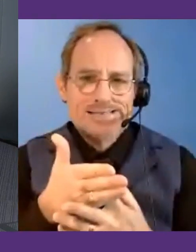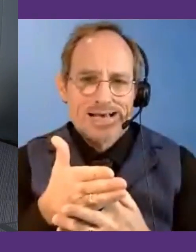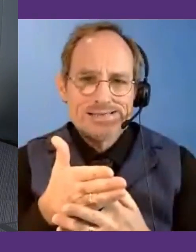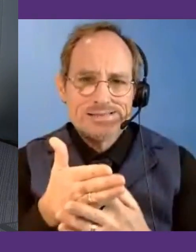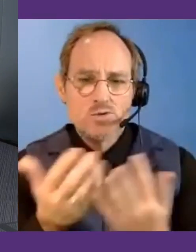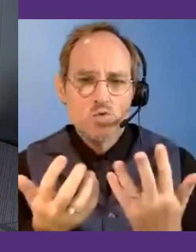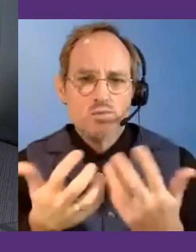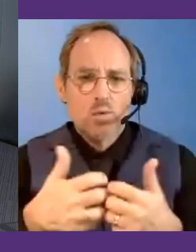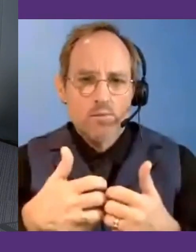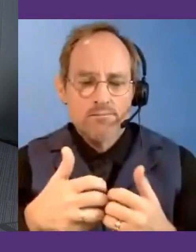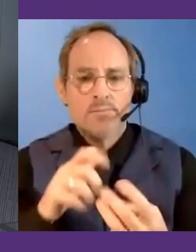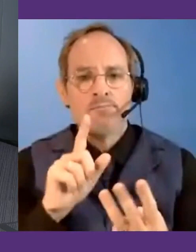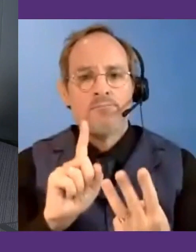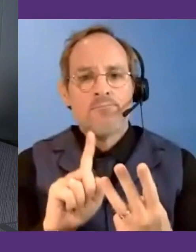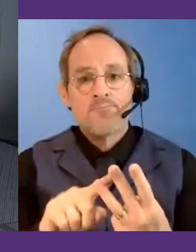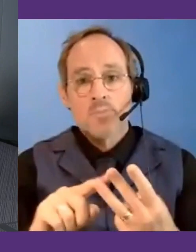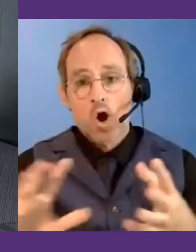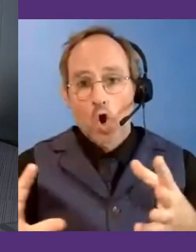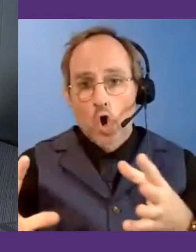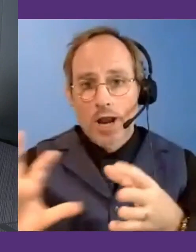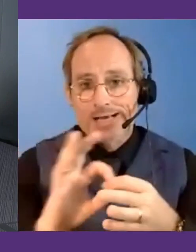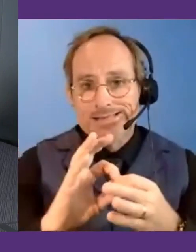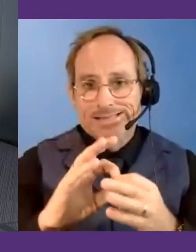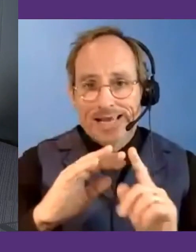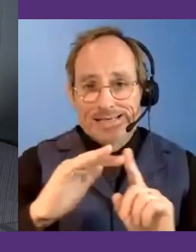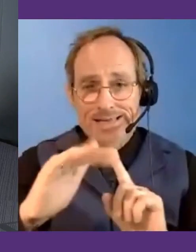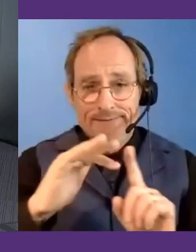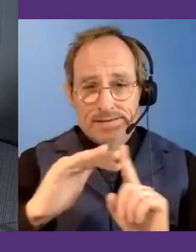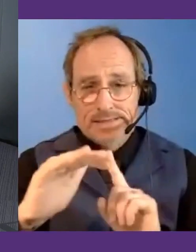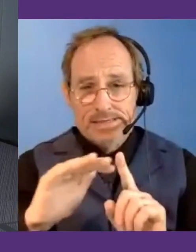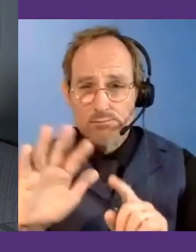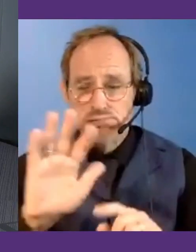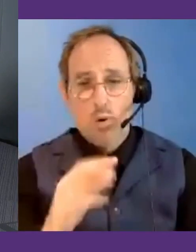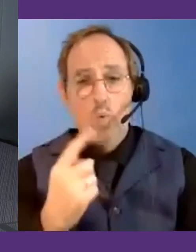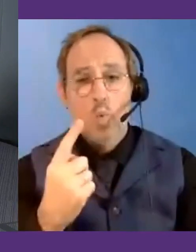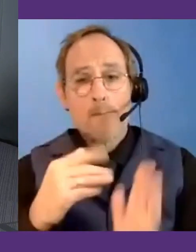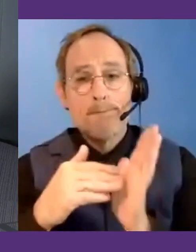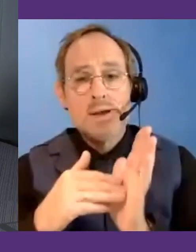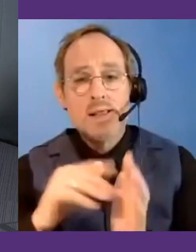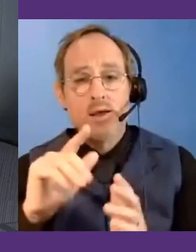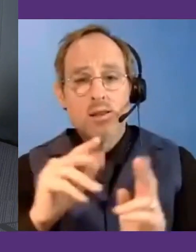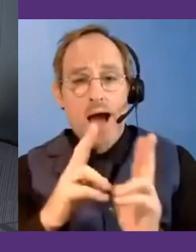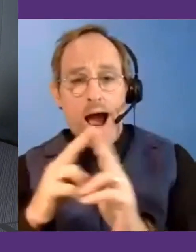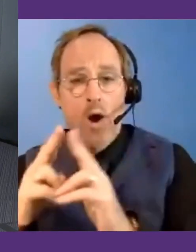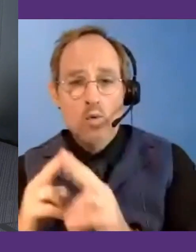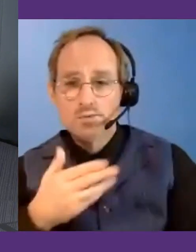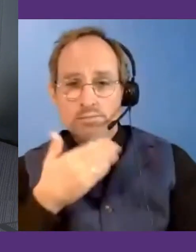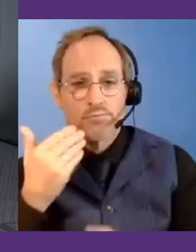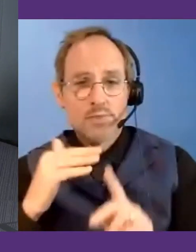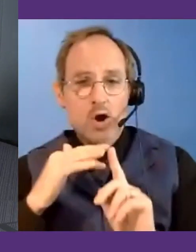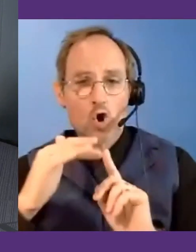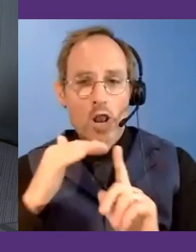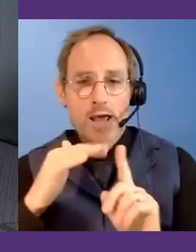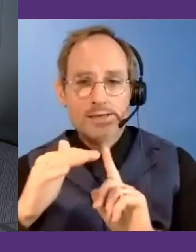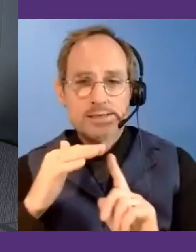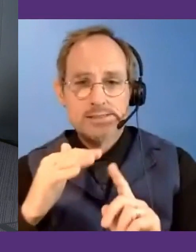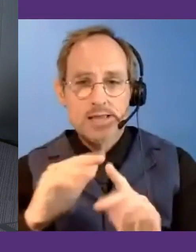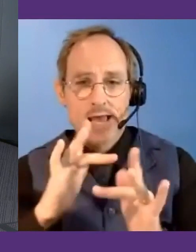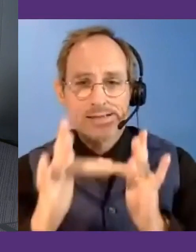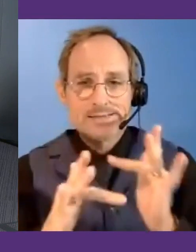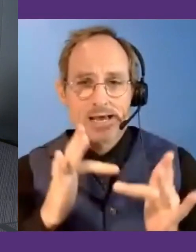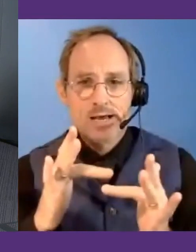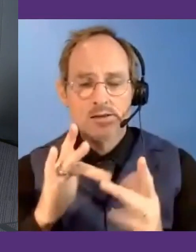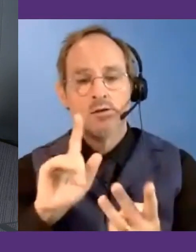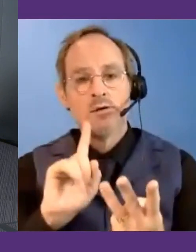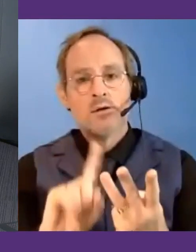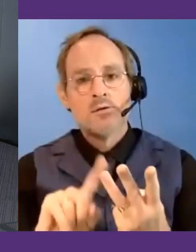but connectivity, 1 million households without the internet, but also the vital role that support